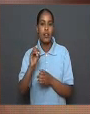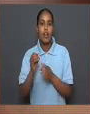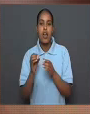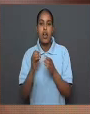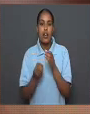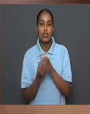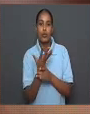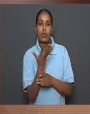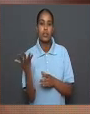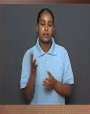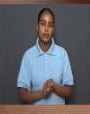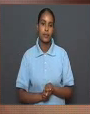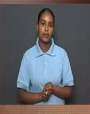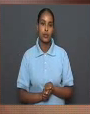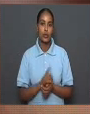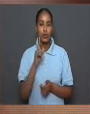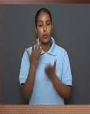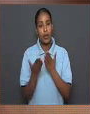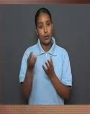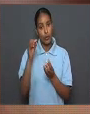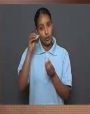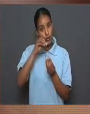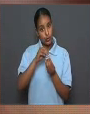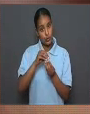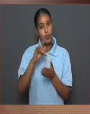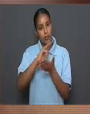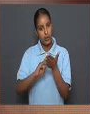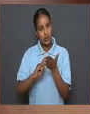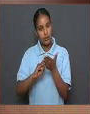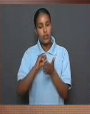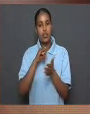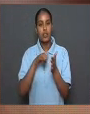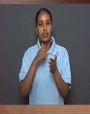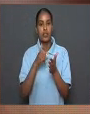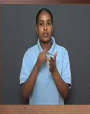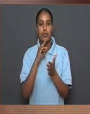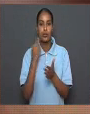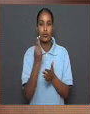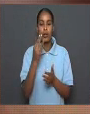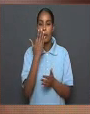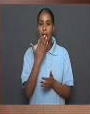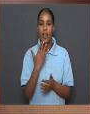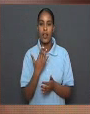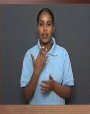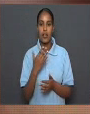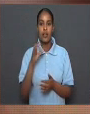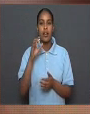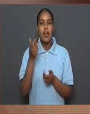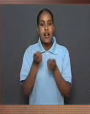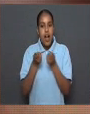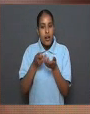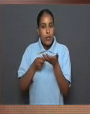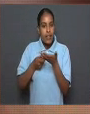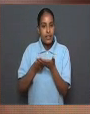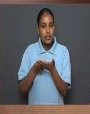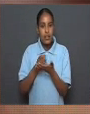and explosives. You might also have mentioned that it is used in paints, car